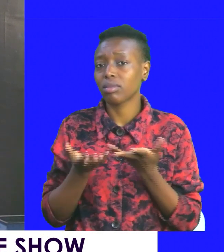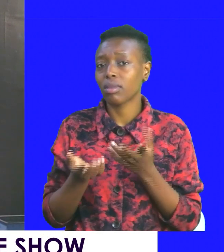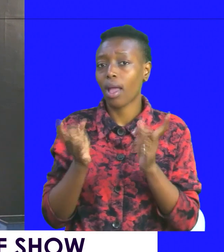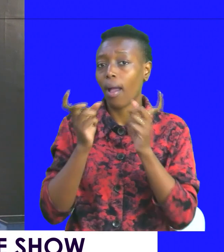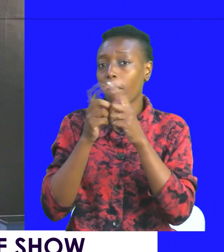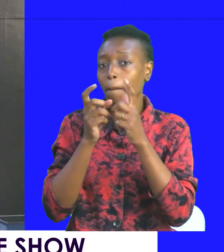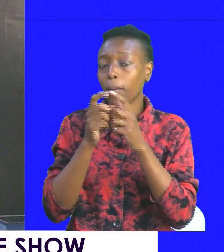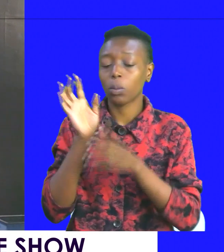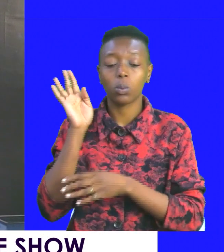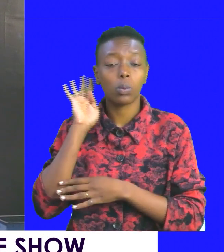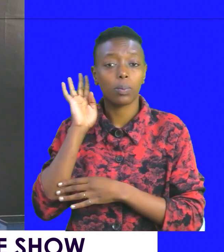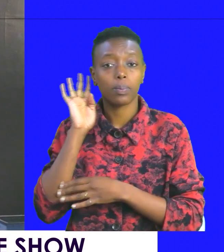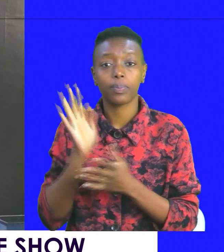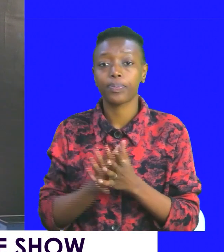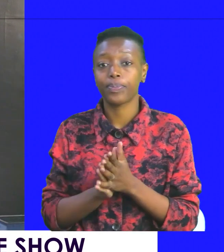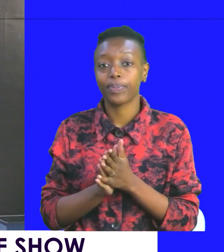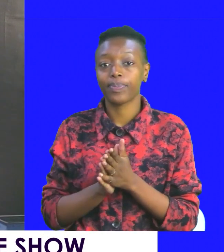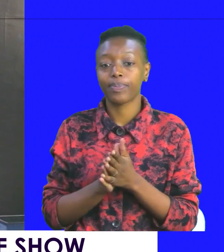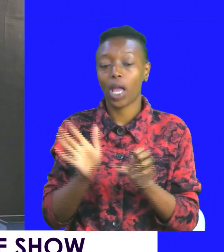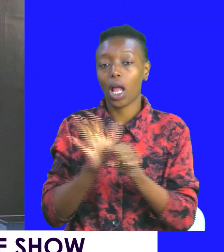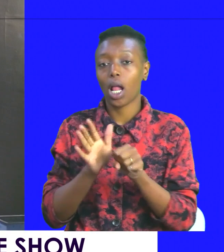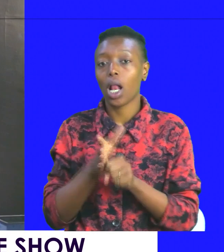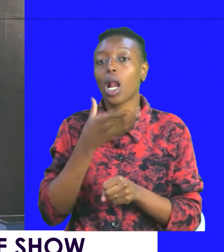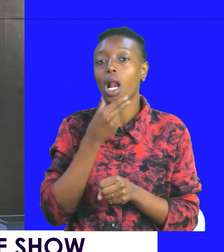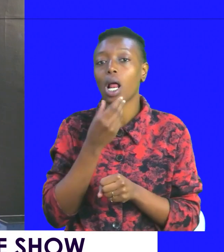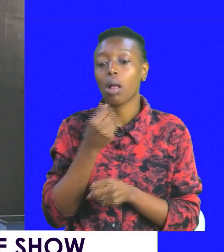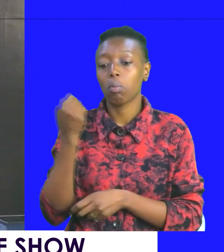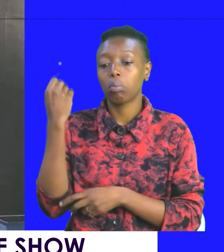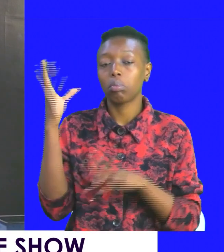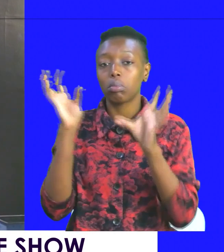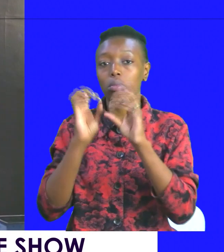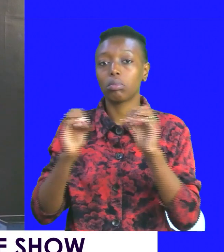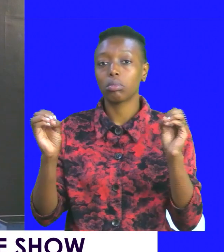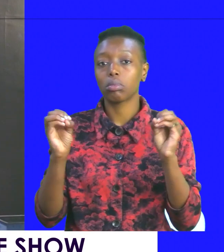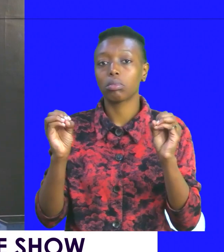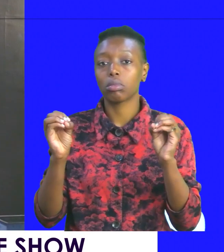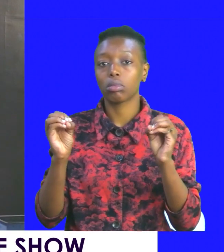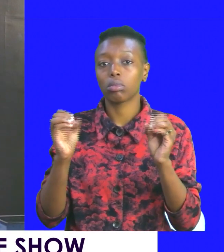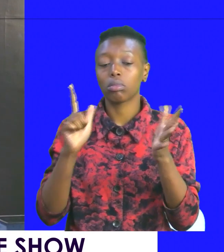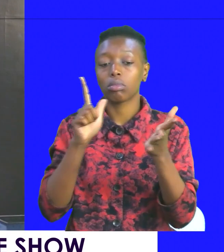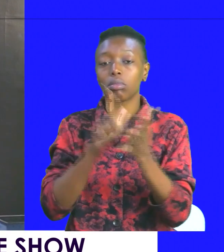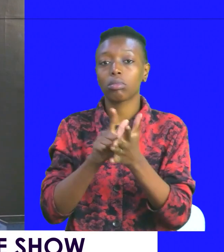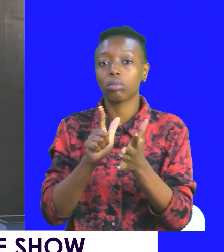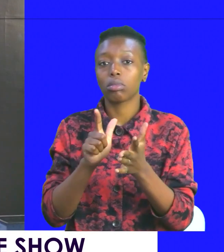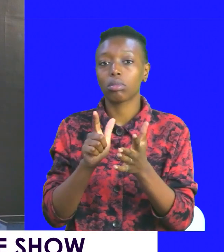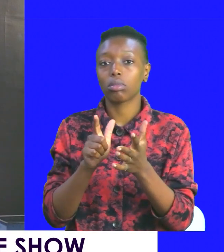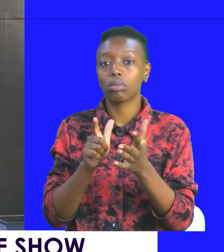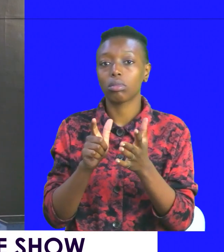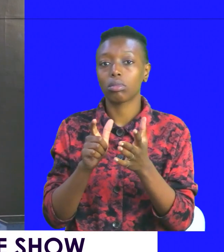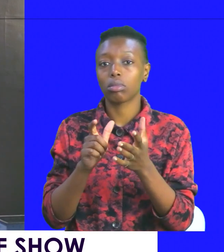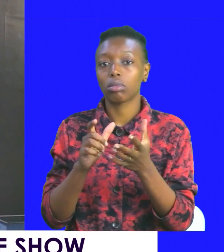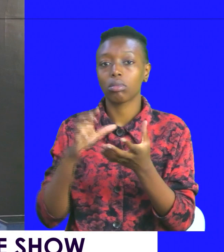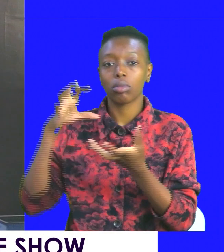to listen. You know, many men don't understand that psychology of